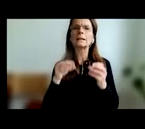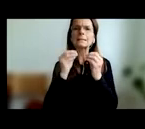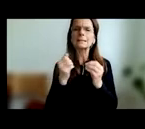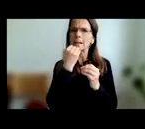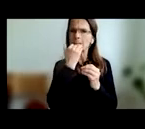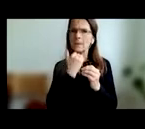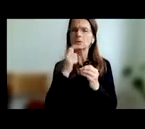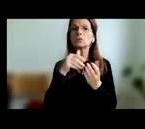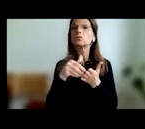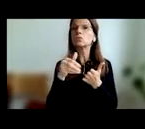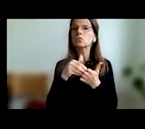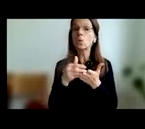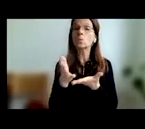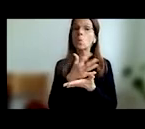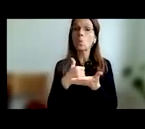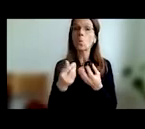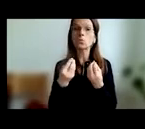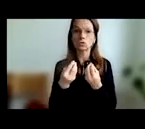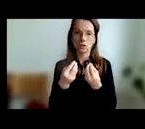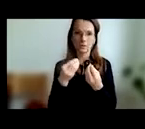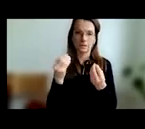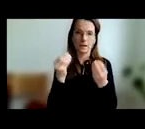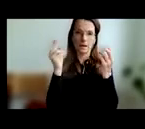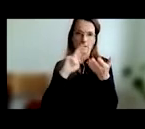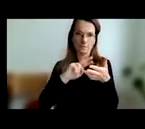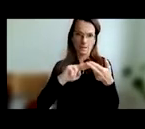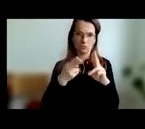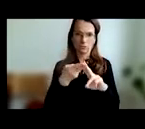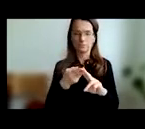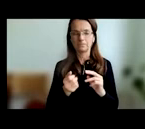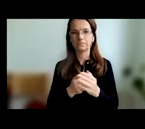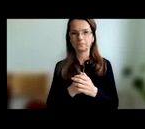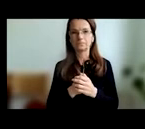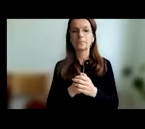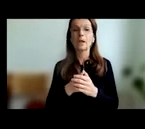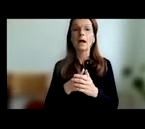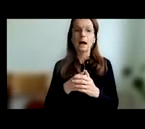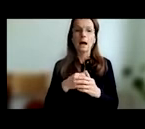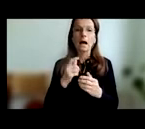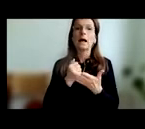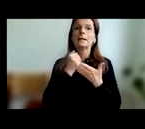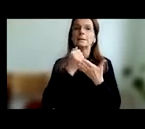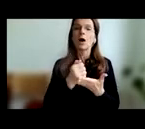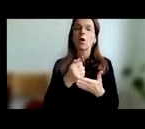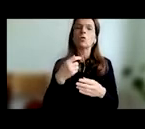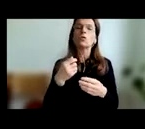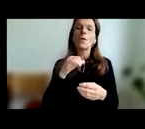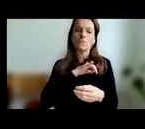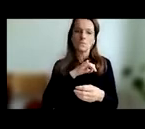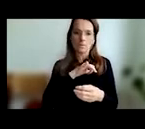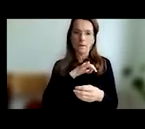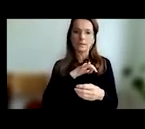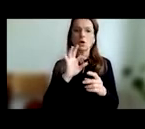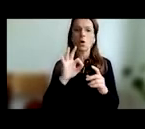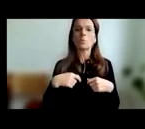are stroscono trying ci to informatici satto che obtain tu di in anchetta a sapitai. cost-effective way, Sagotto bin because also informatia, os surveys are medita, tenuta, quite